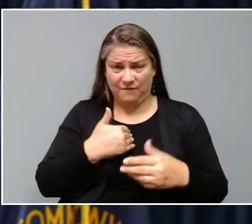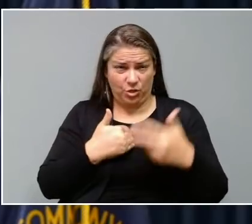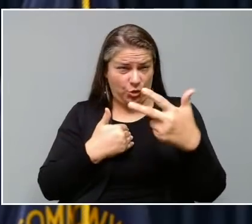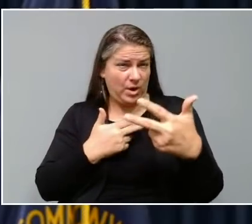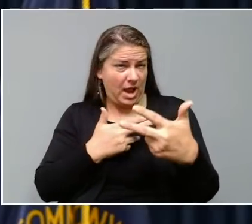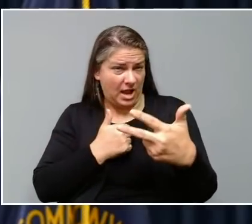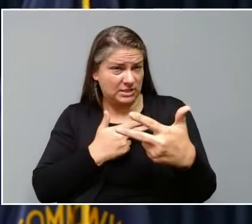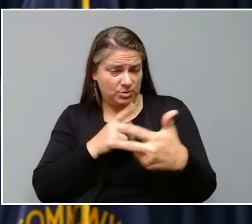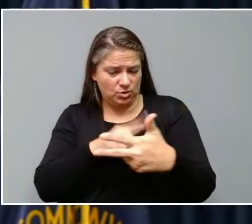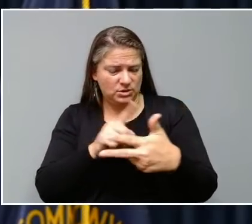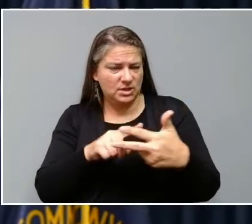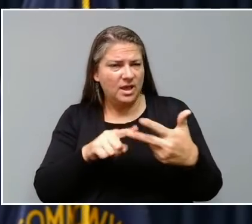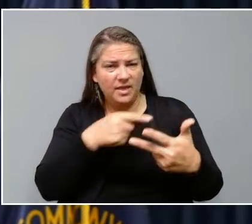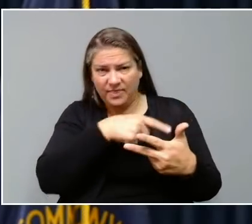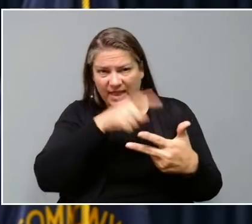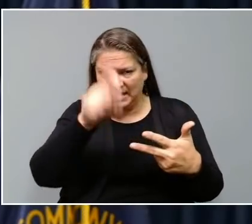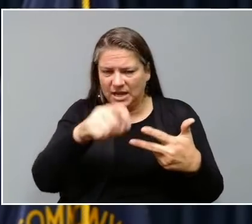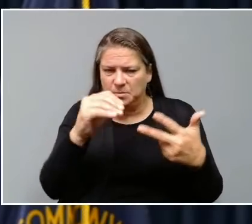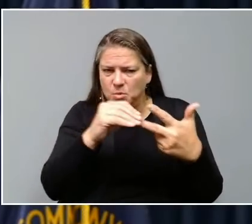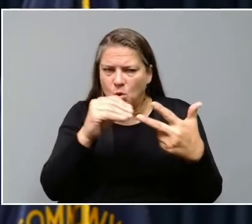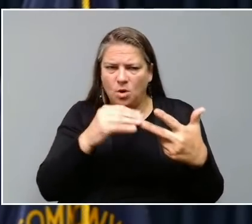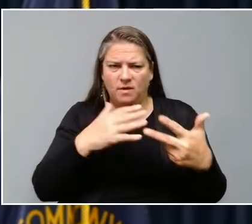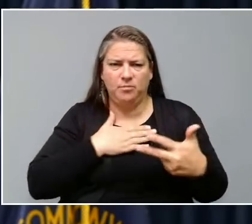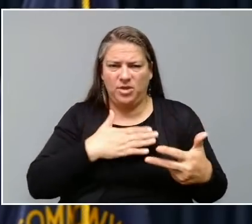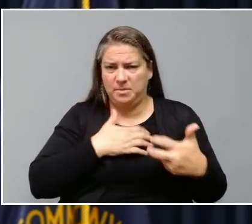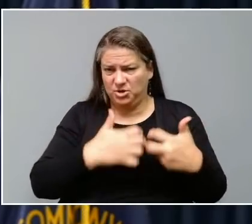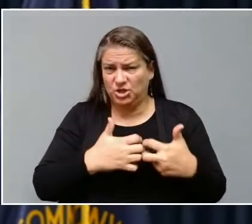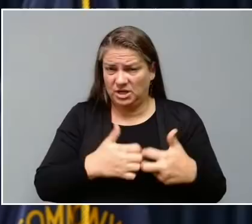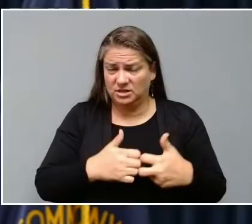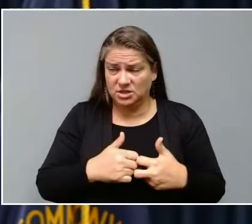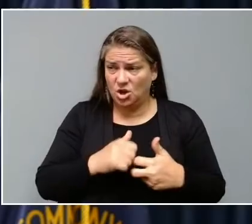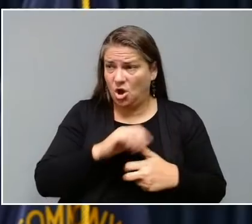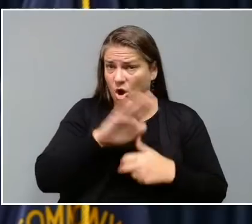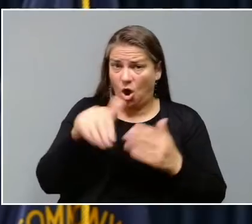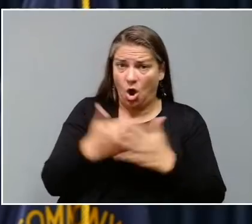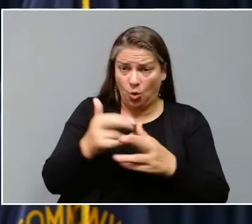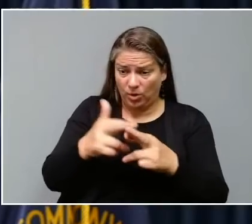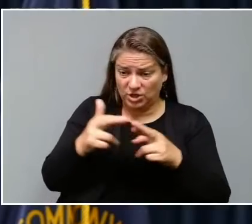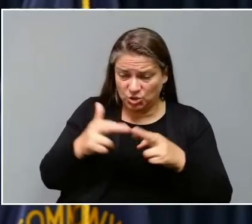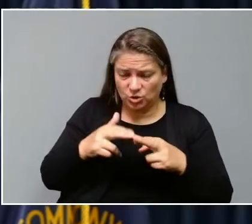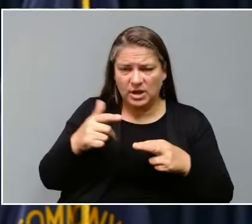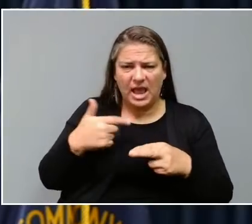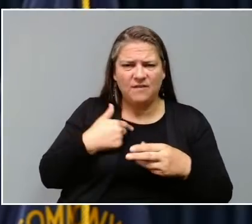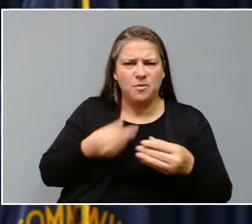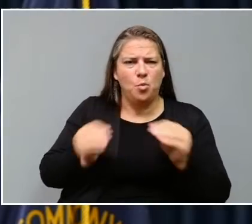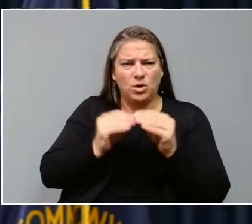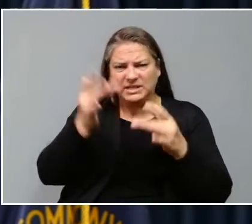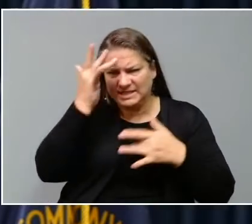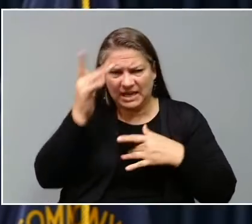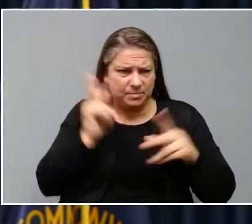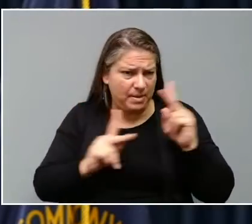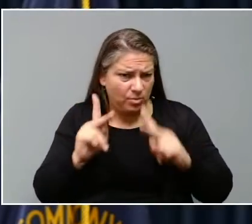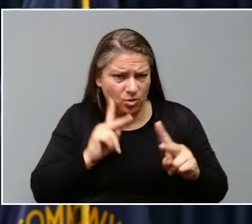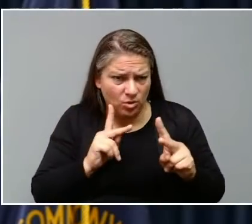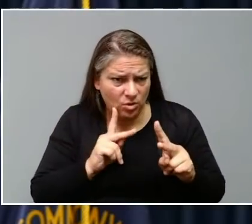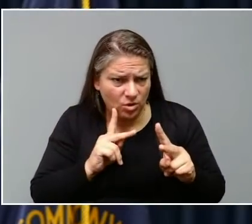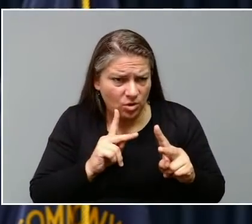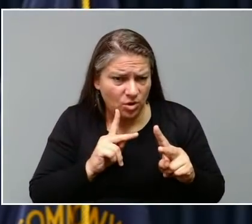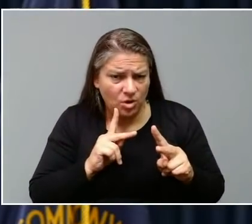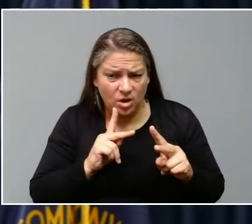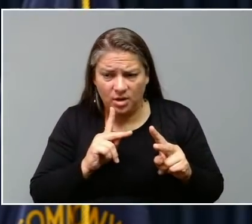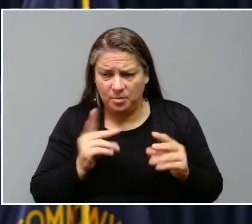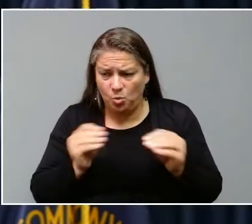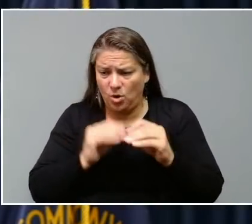needed additional ventilators, all regional hospitals dealing with sicker patients than they ever